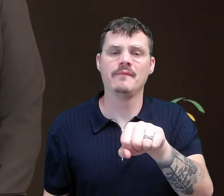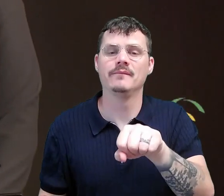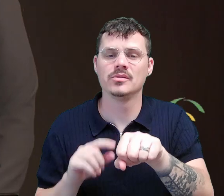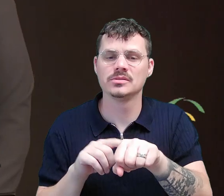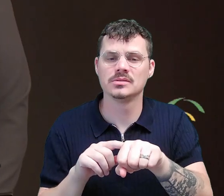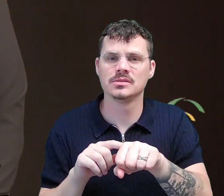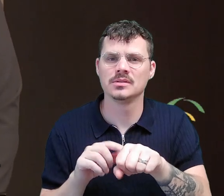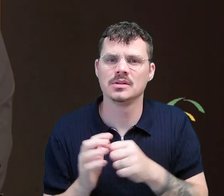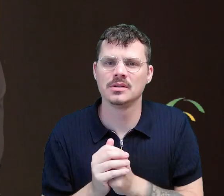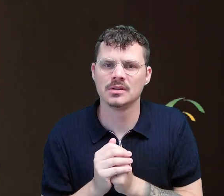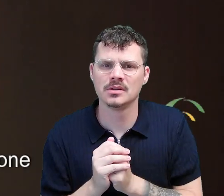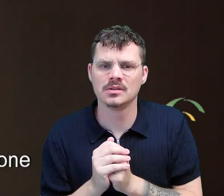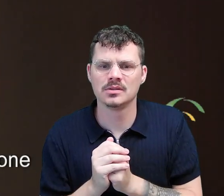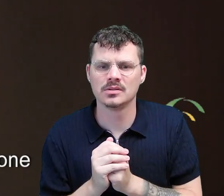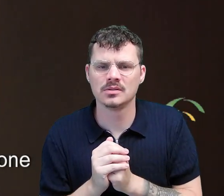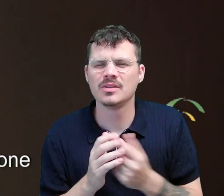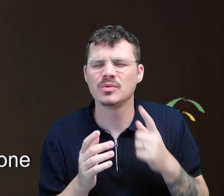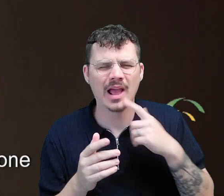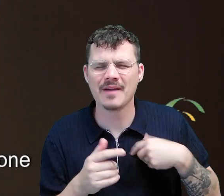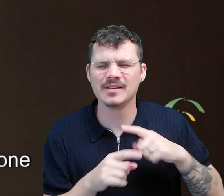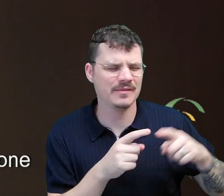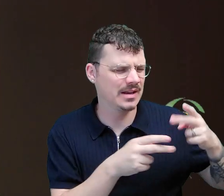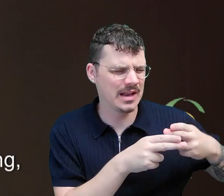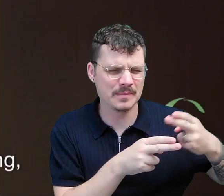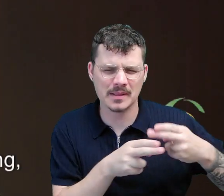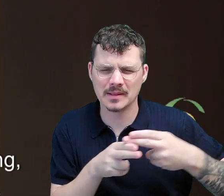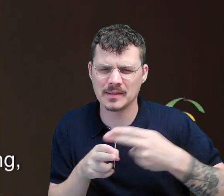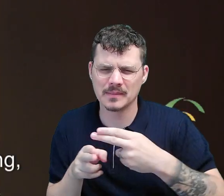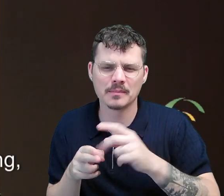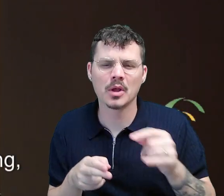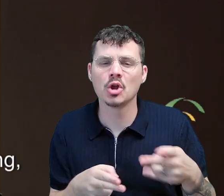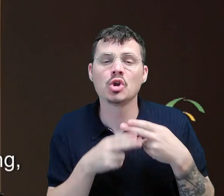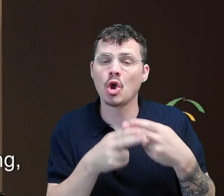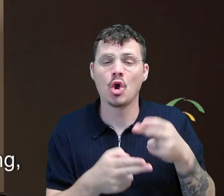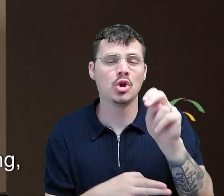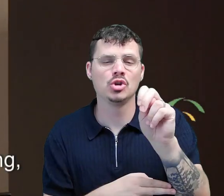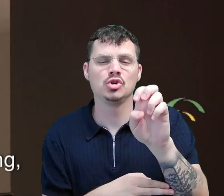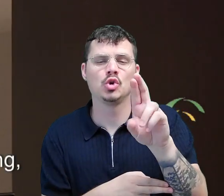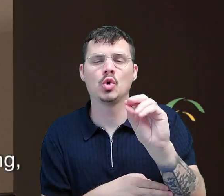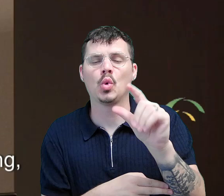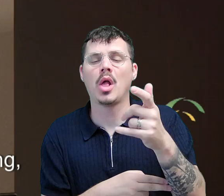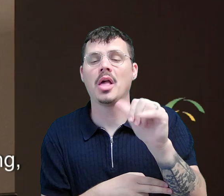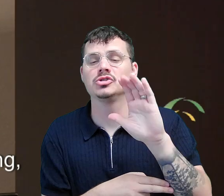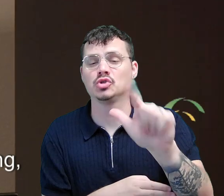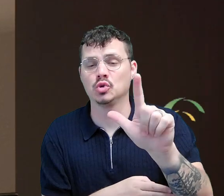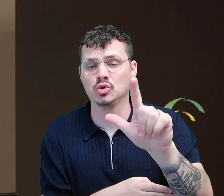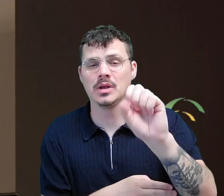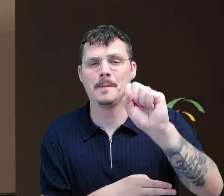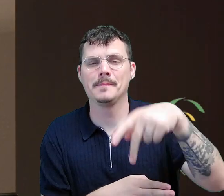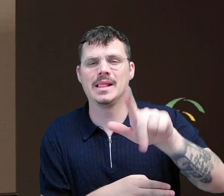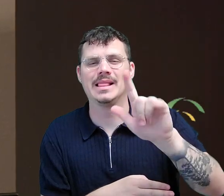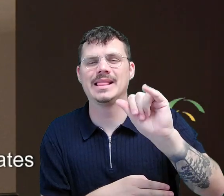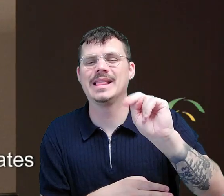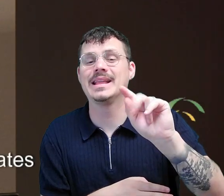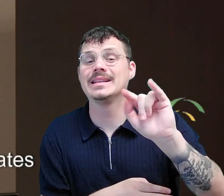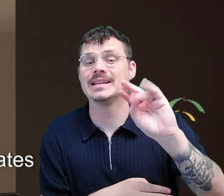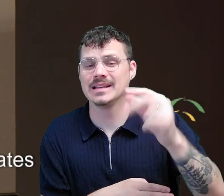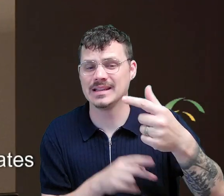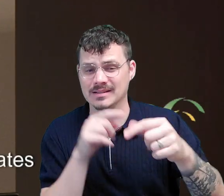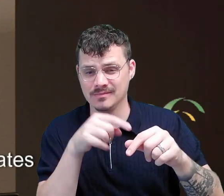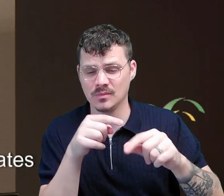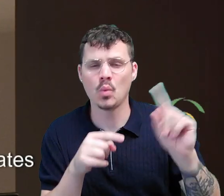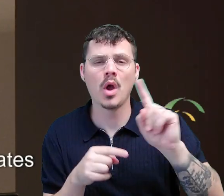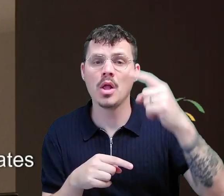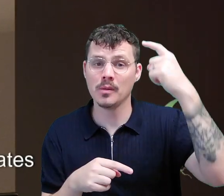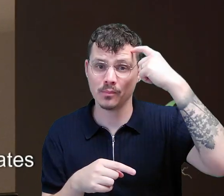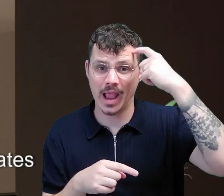is another name for that. There's all kinds of names for it, but one name for that is neurological splinting, where one part